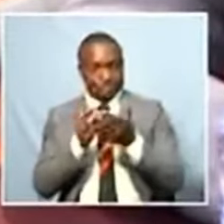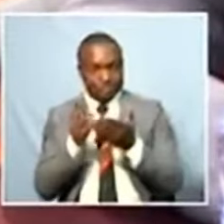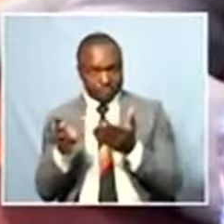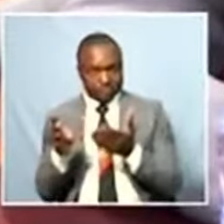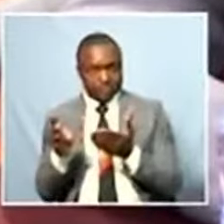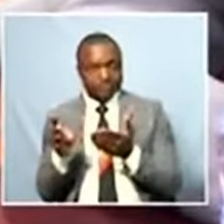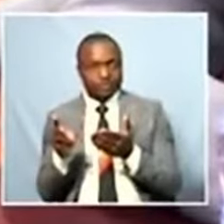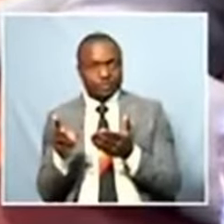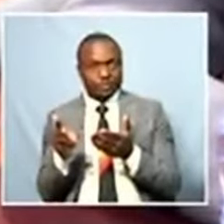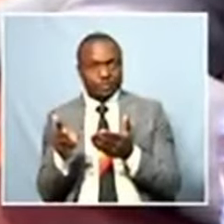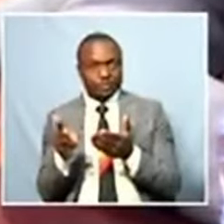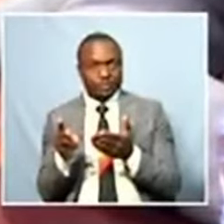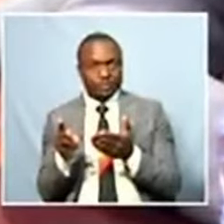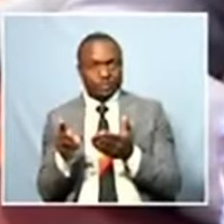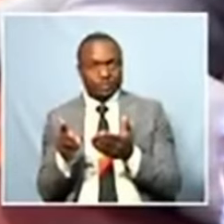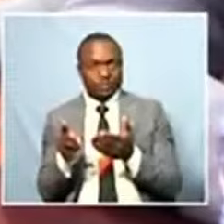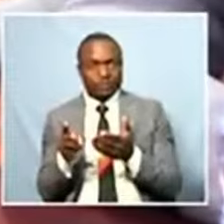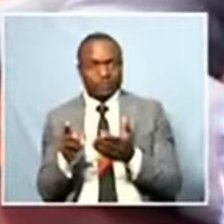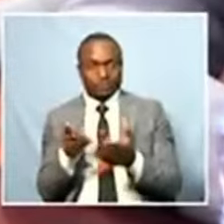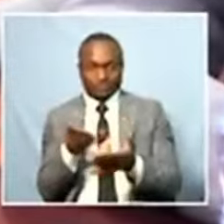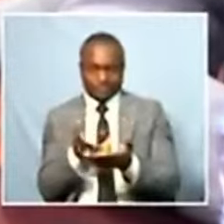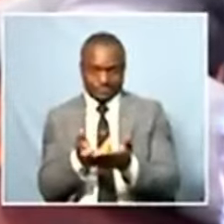are on our table.